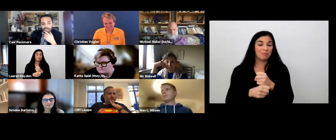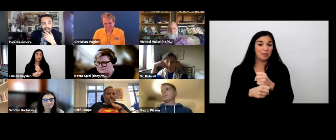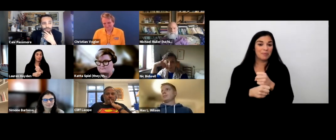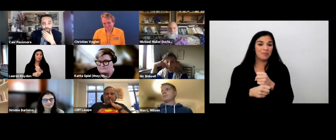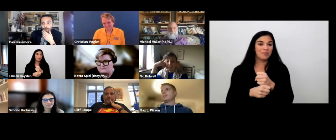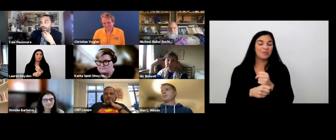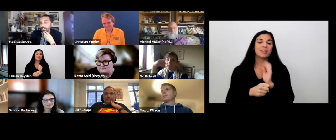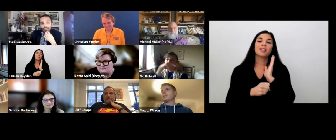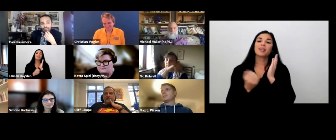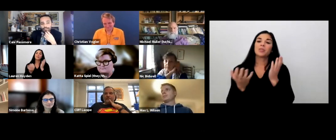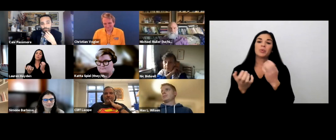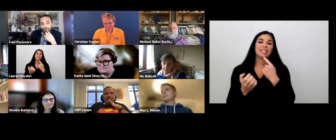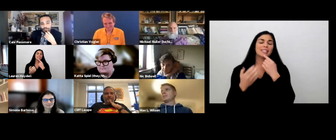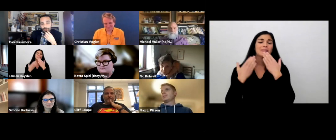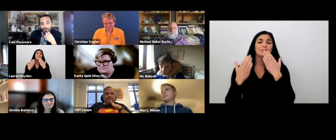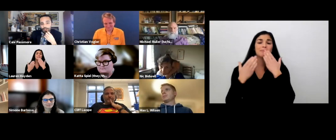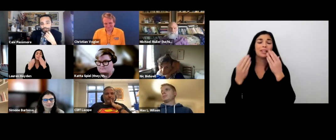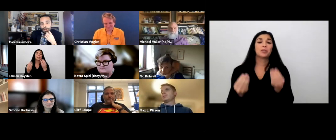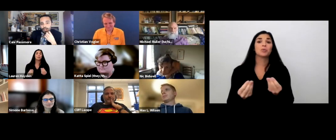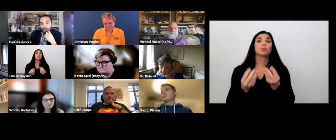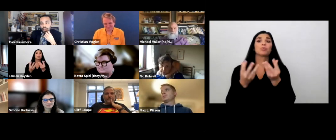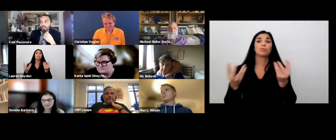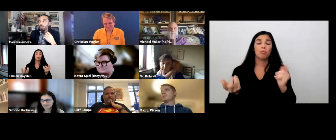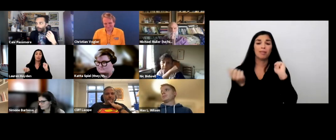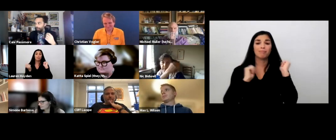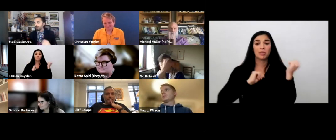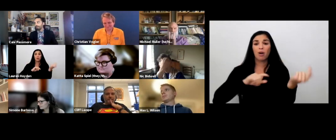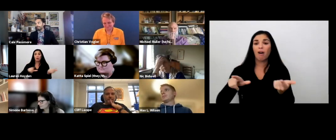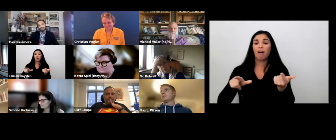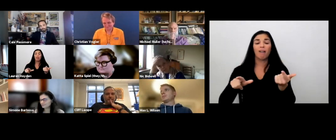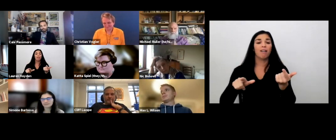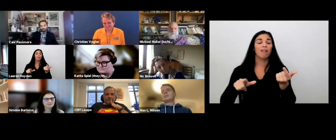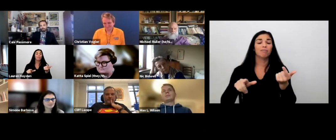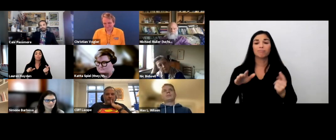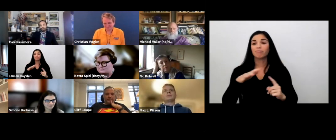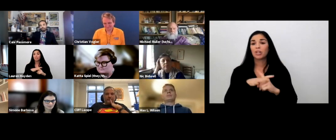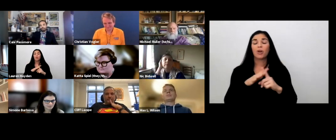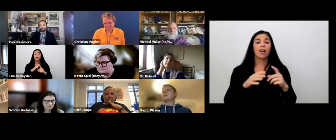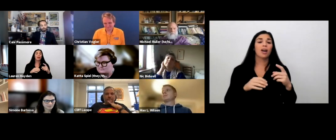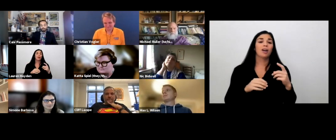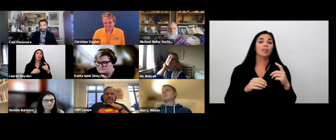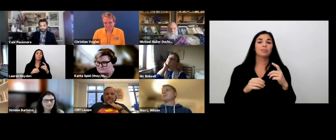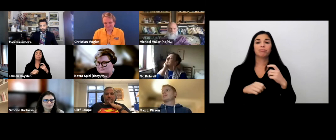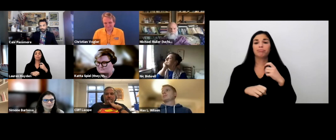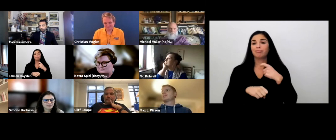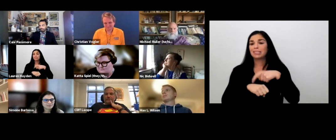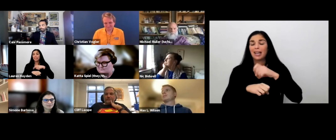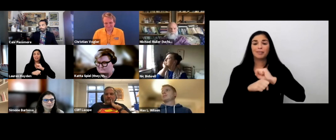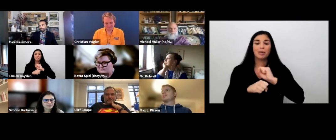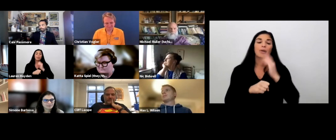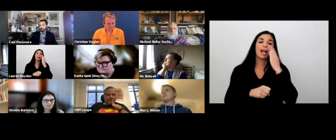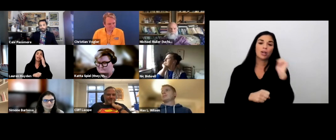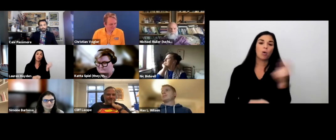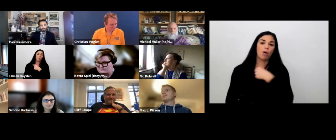by saying thank you so much to every single person who has showed up, put in that time and labor. I know we're all volunteers here. I know things